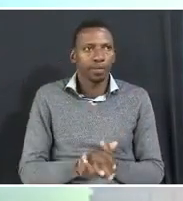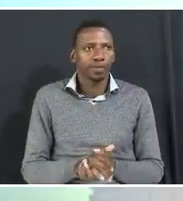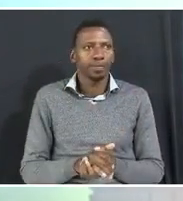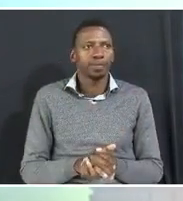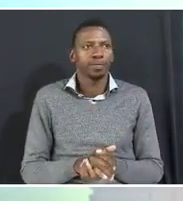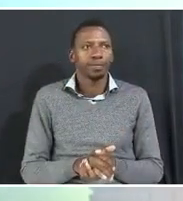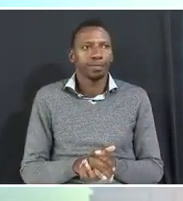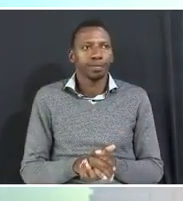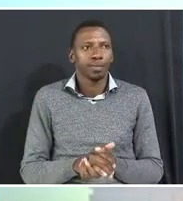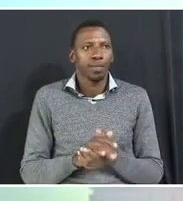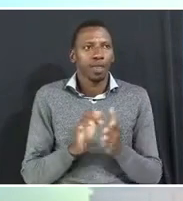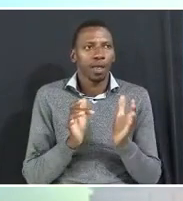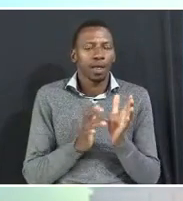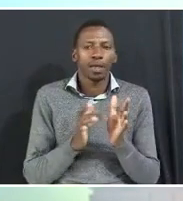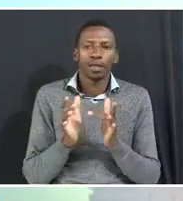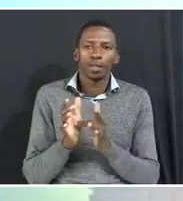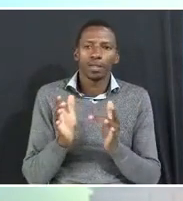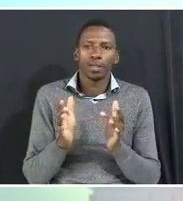Jesus says that,